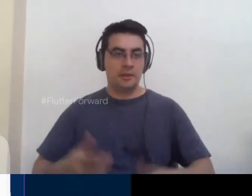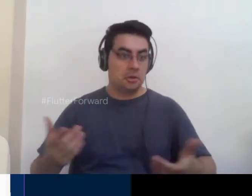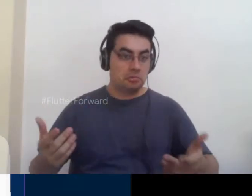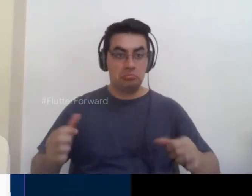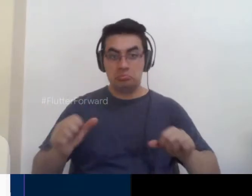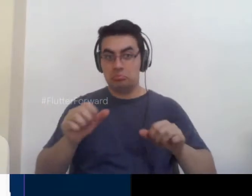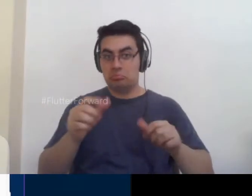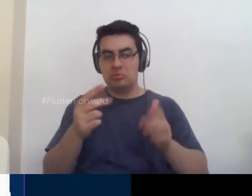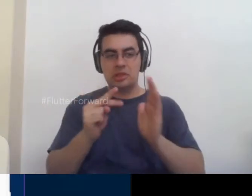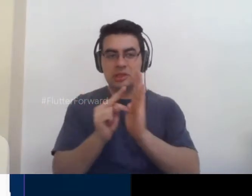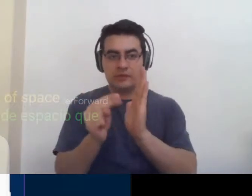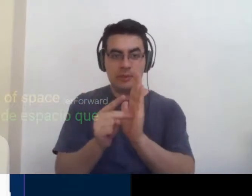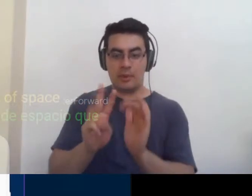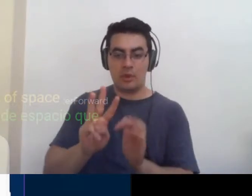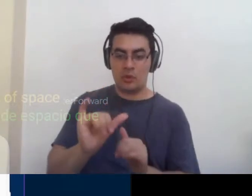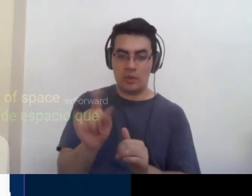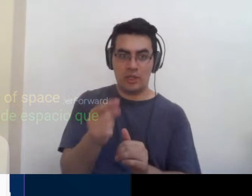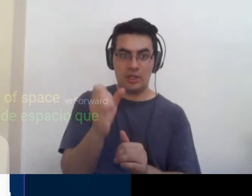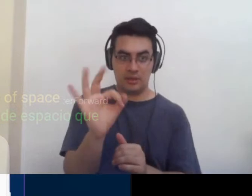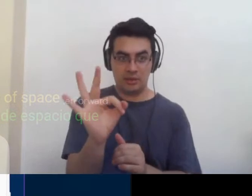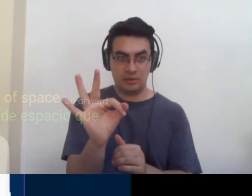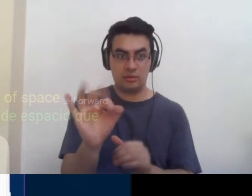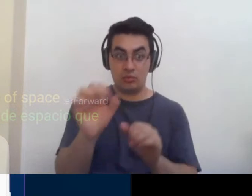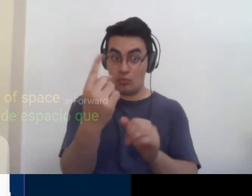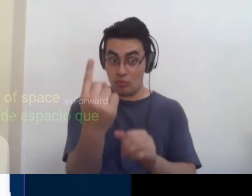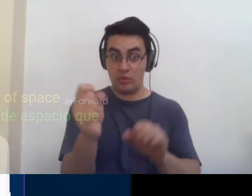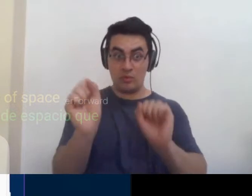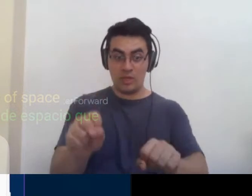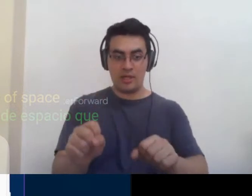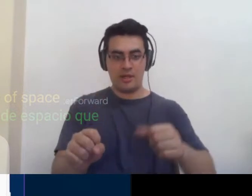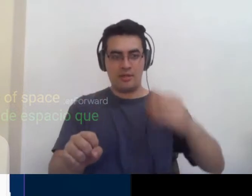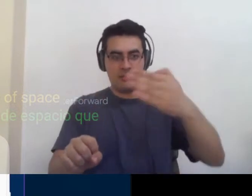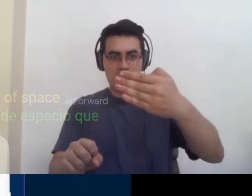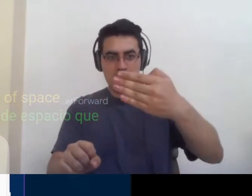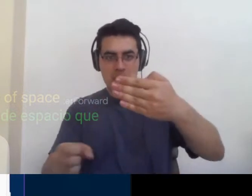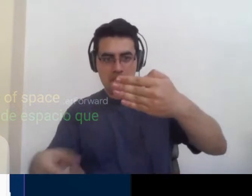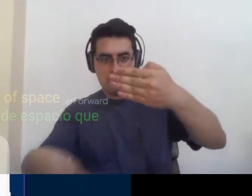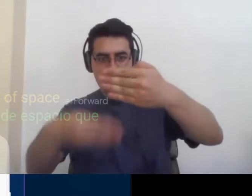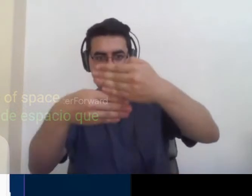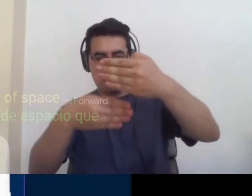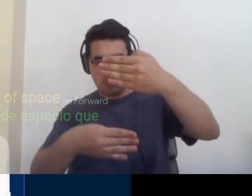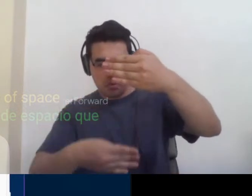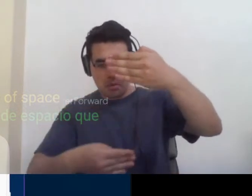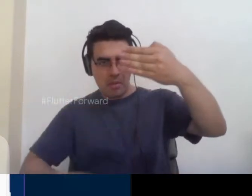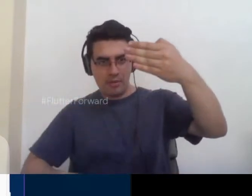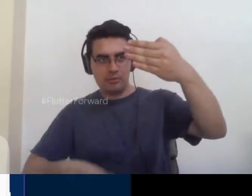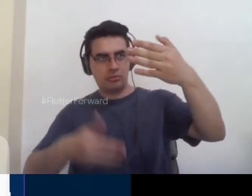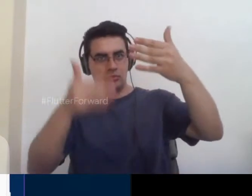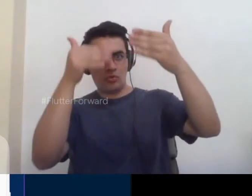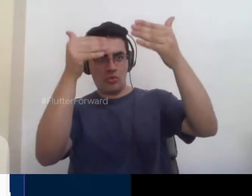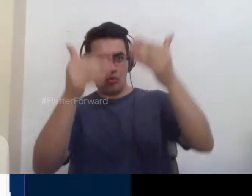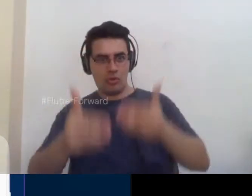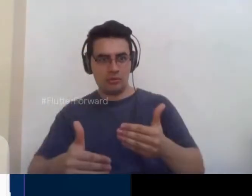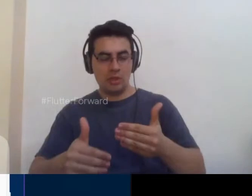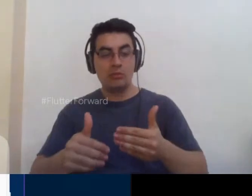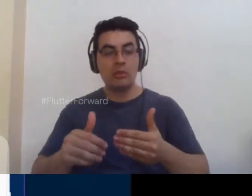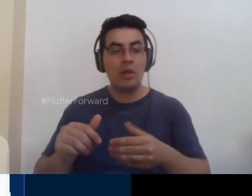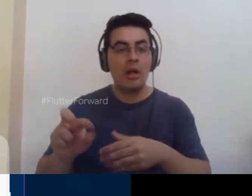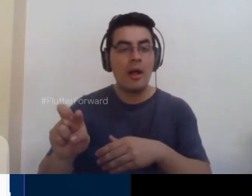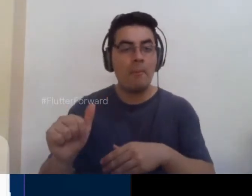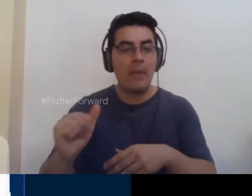other. And I can use the padding widget to specify the amount of space surrounding the text